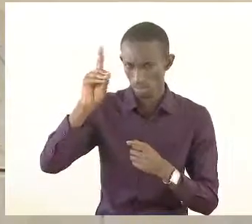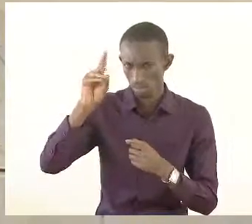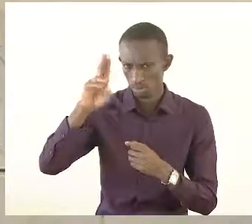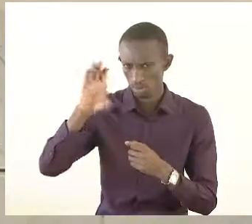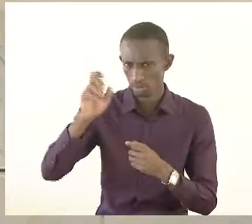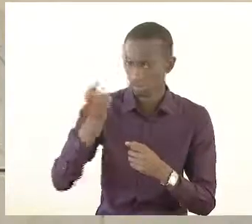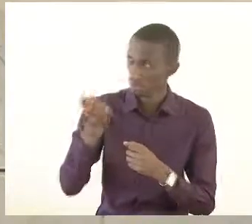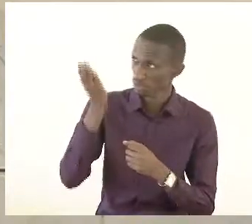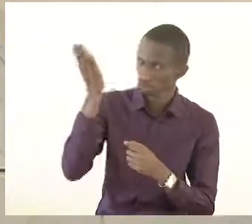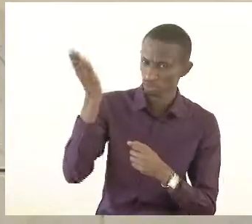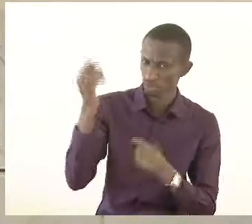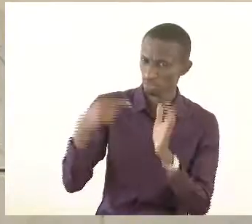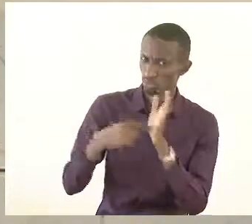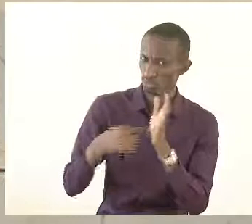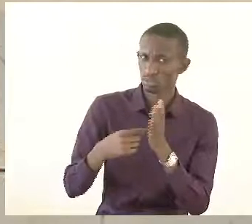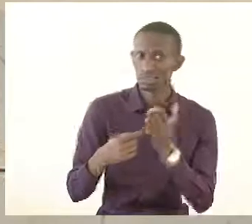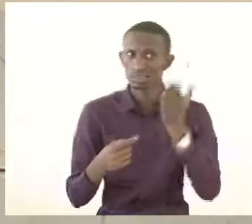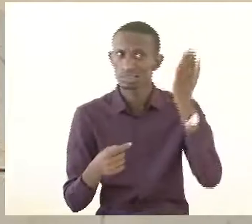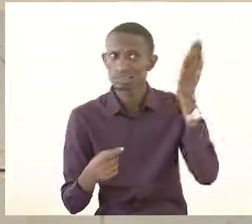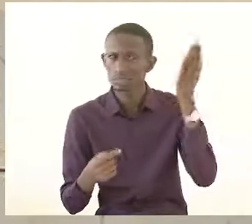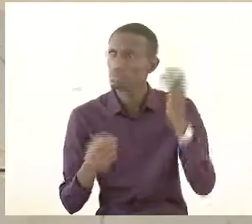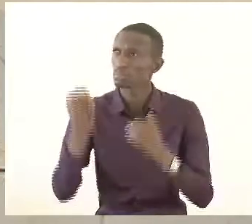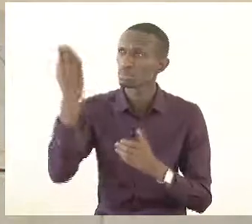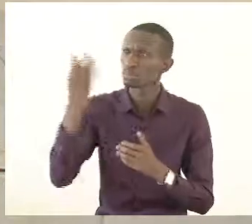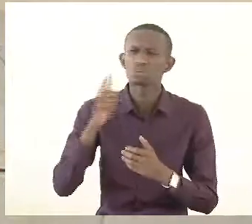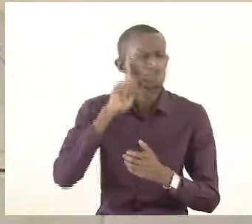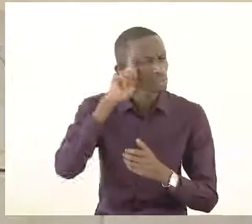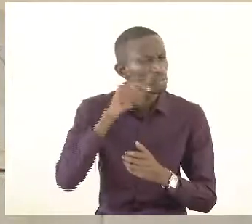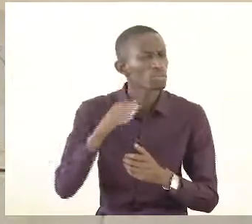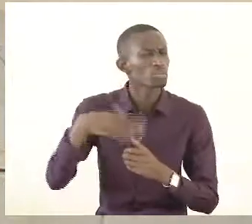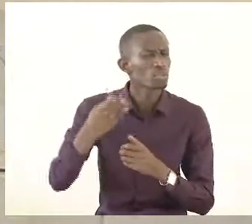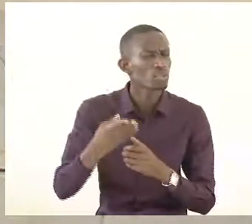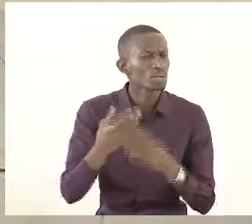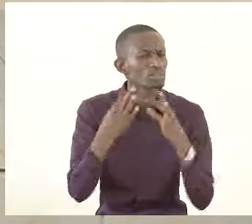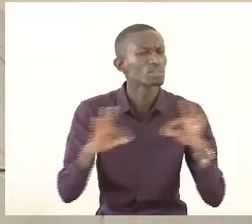this one, do you think they will be useful in our preparation?